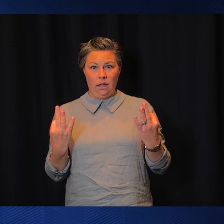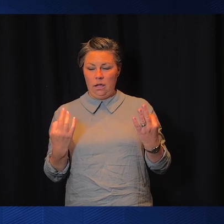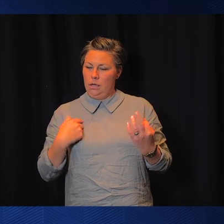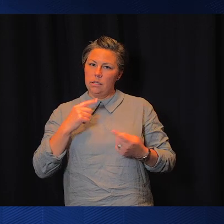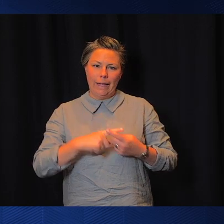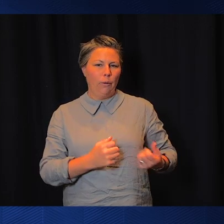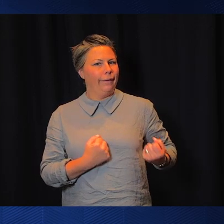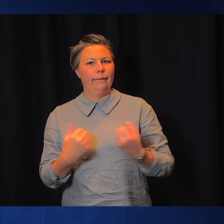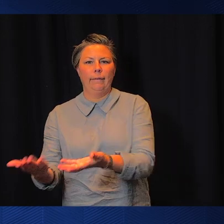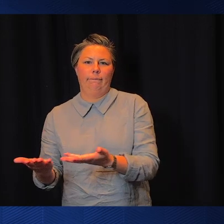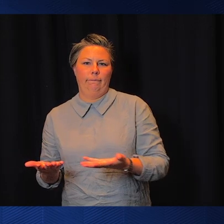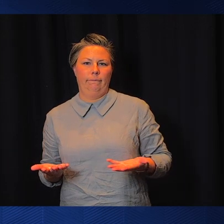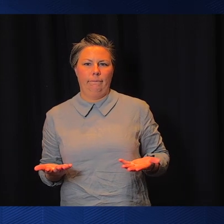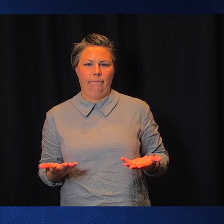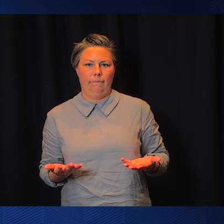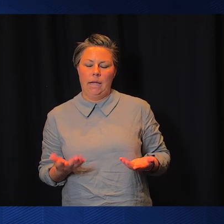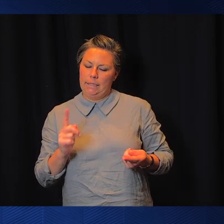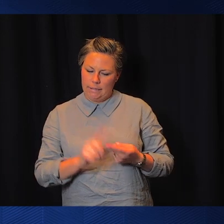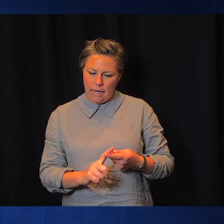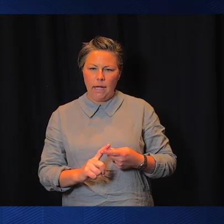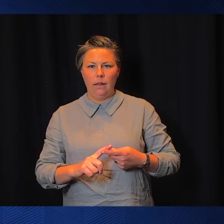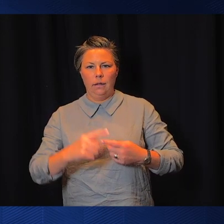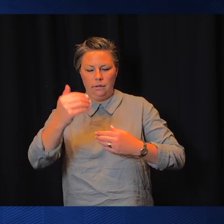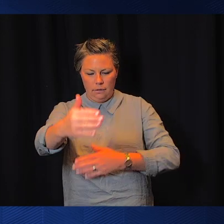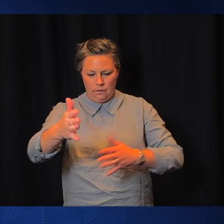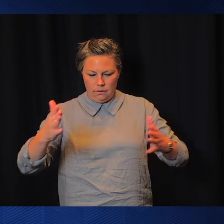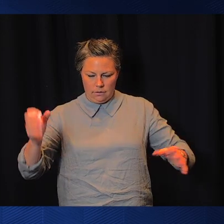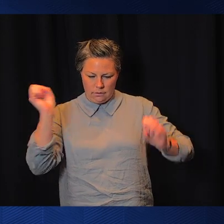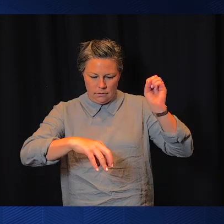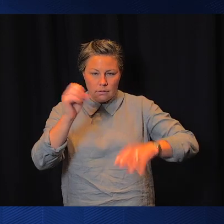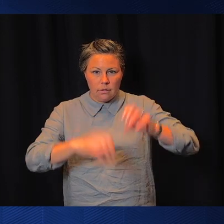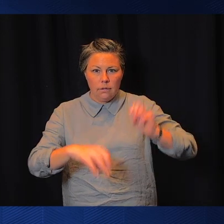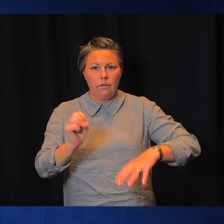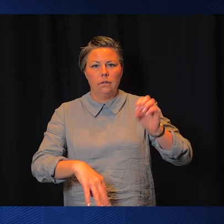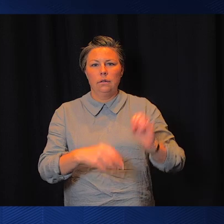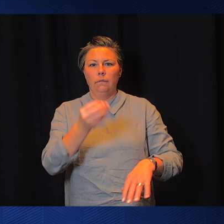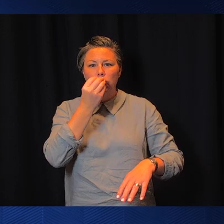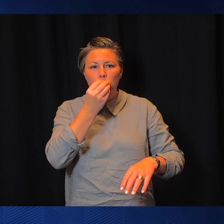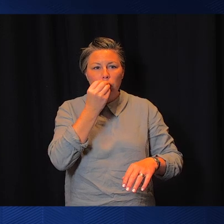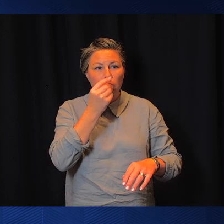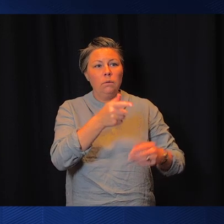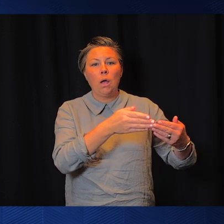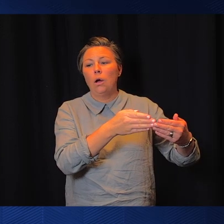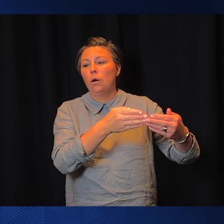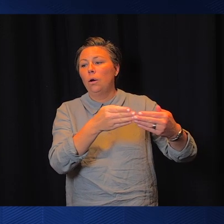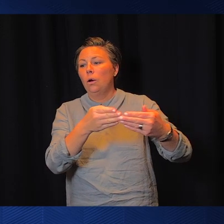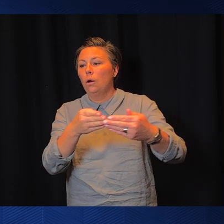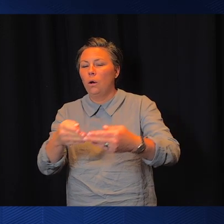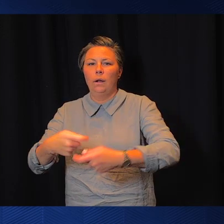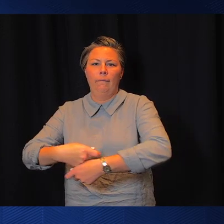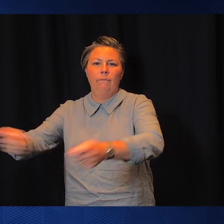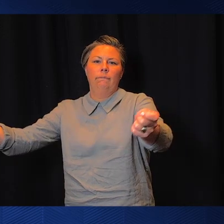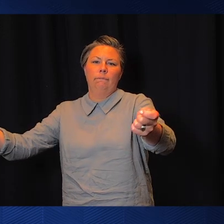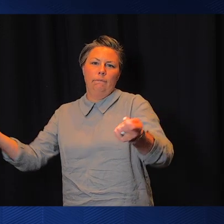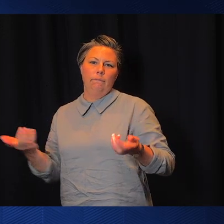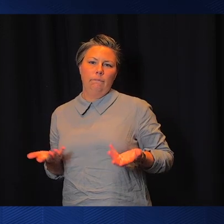But they managed to fill the container and send it to Cassie and her team to distribute. Yeah? So really